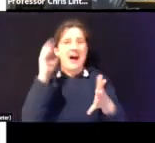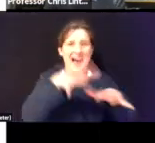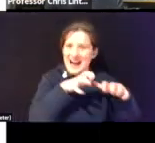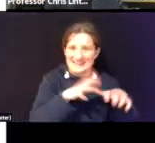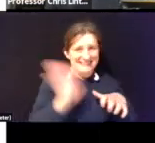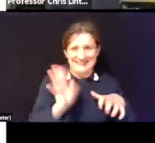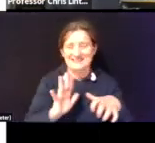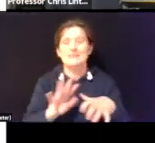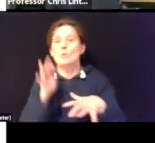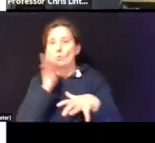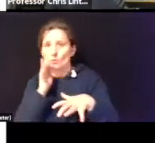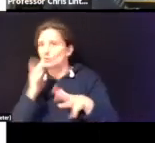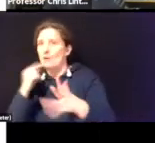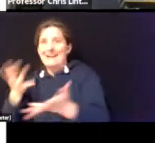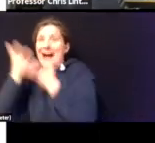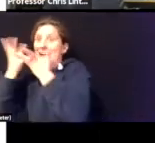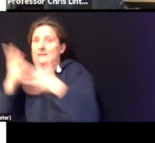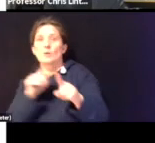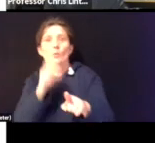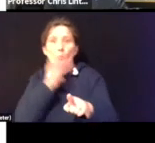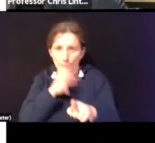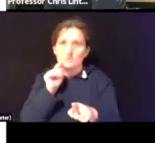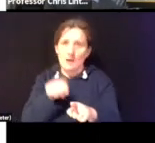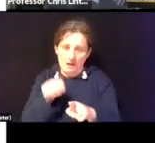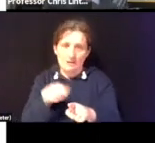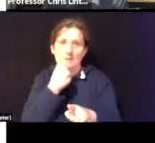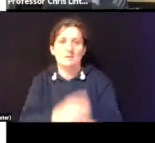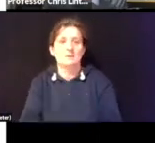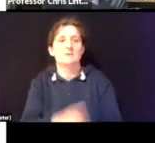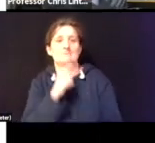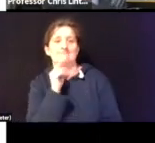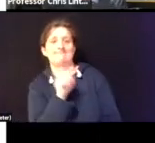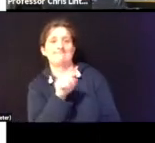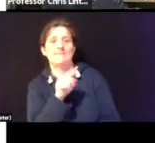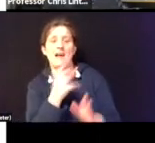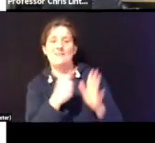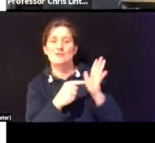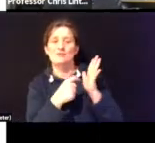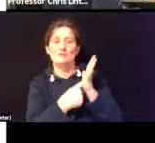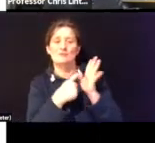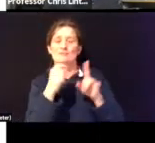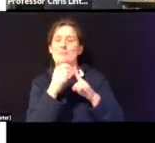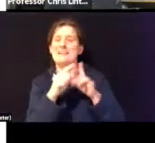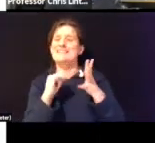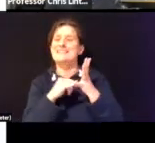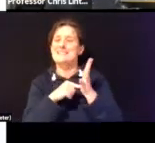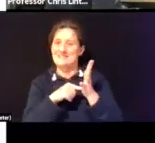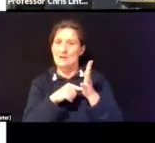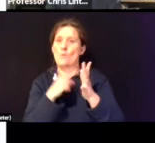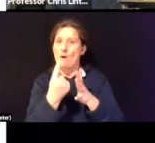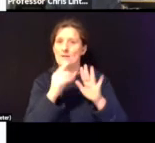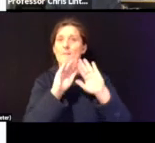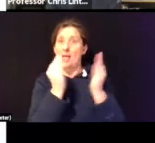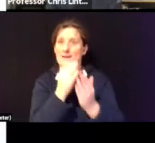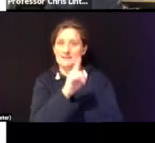TRAPPIST-1. It's named after the type of beer. It's a Belgian experiment, discovered it, so that's rather fun.